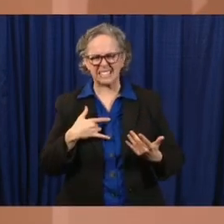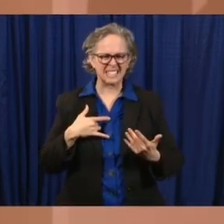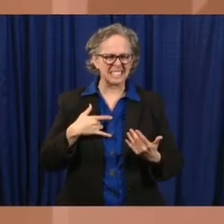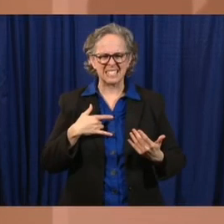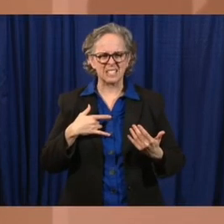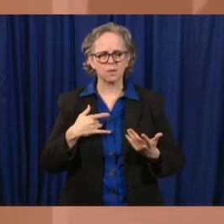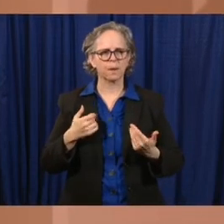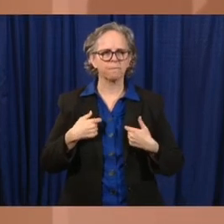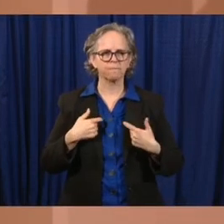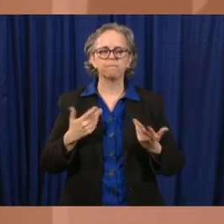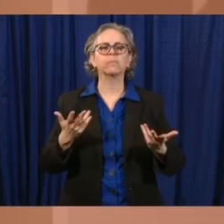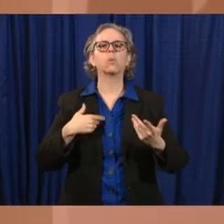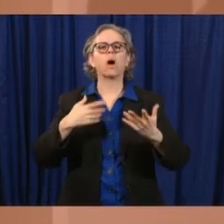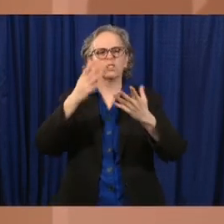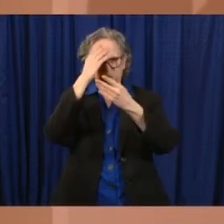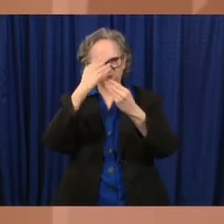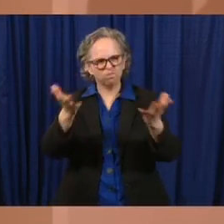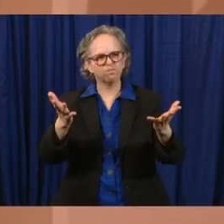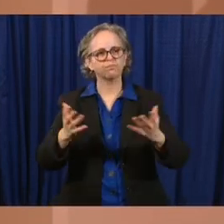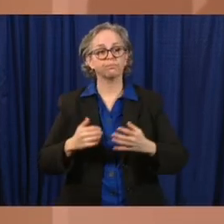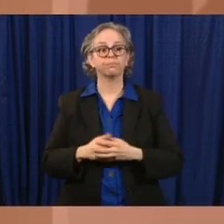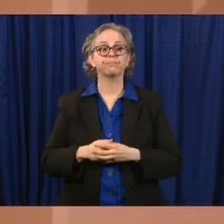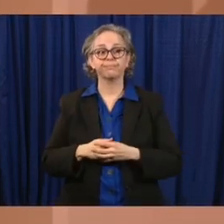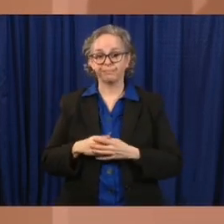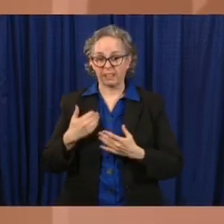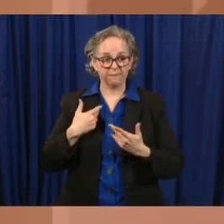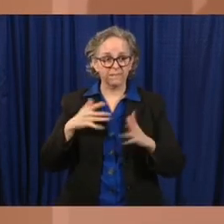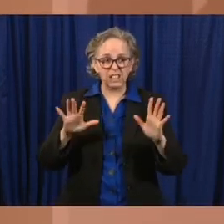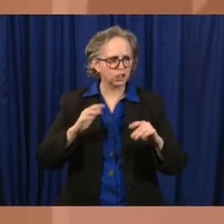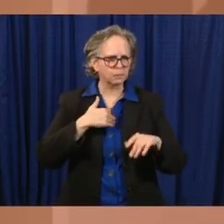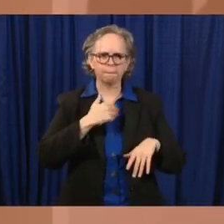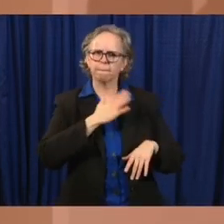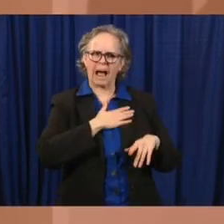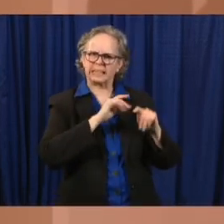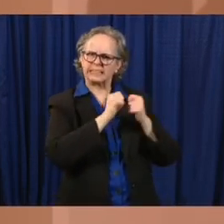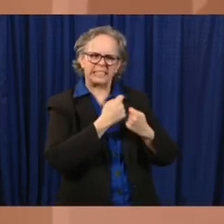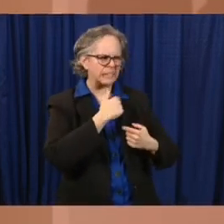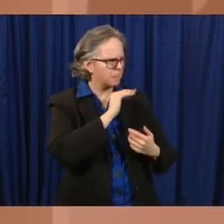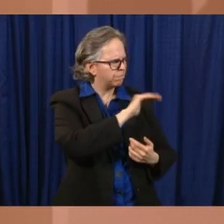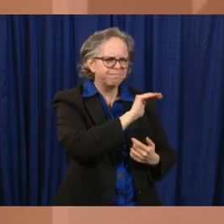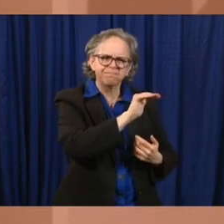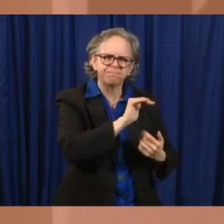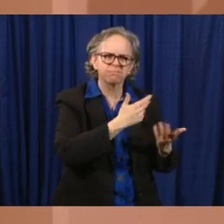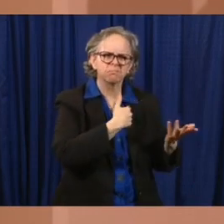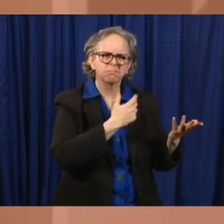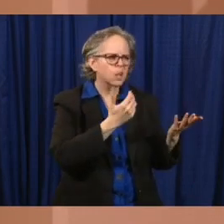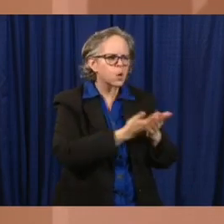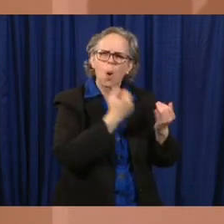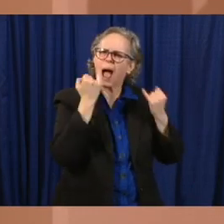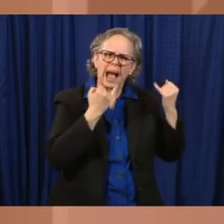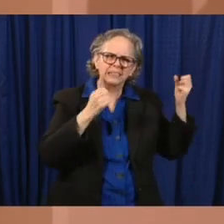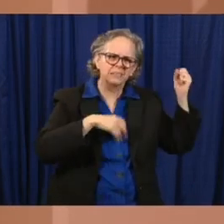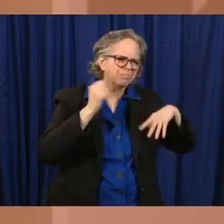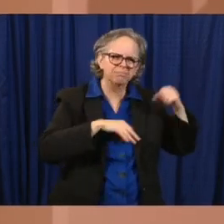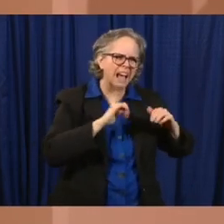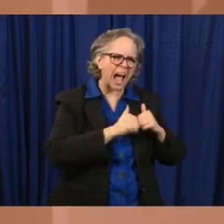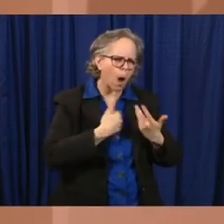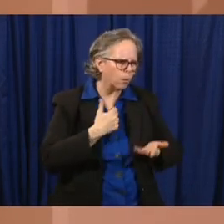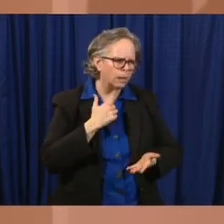forward. And so I challenged the team over the weekend and this morning to come back with some new ideas to figure out how we can get better at